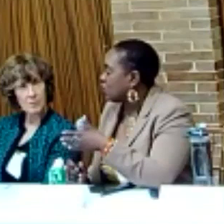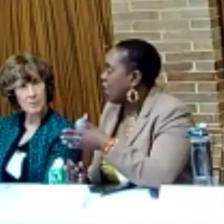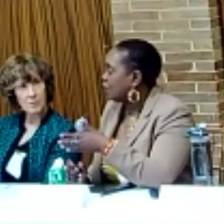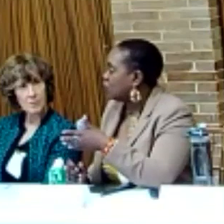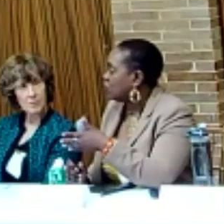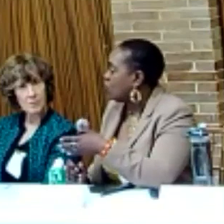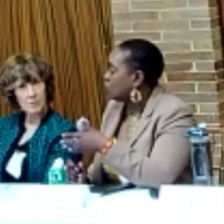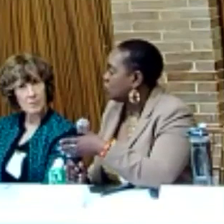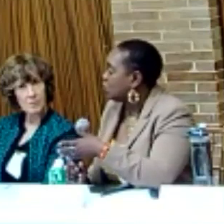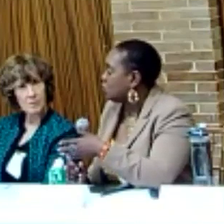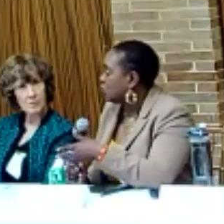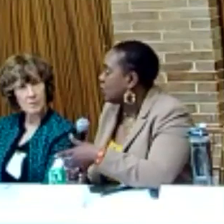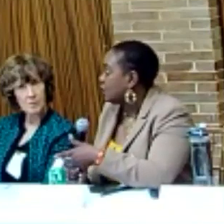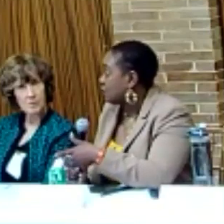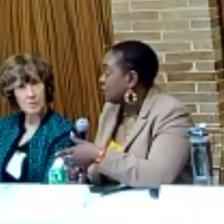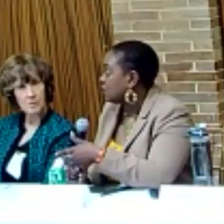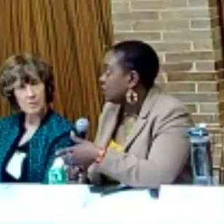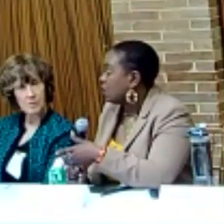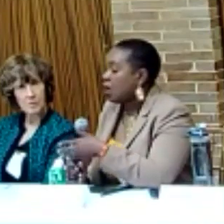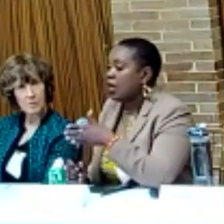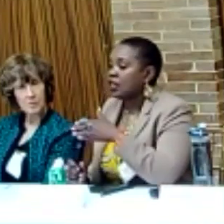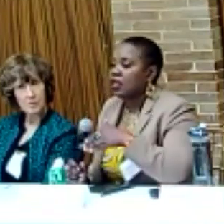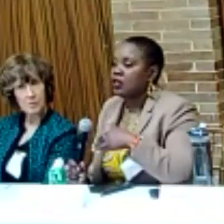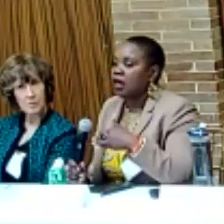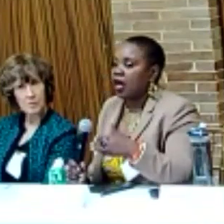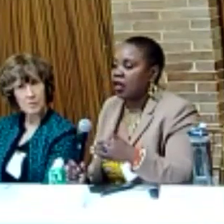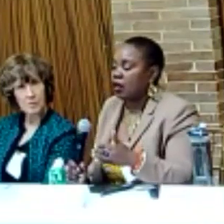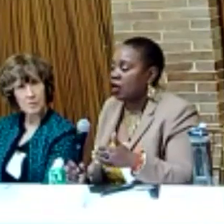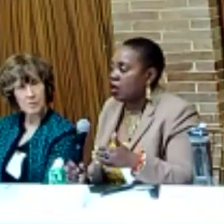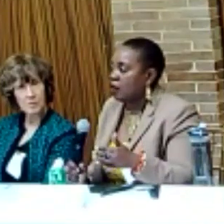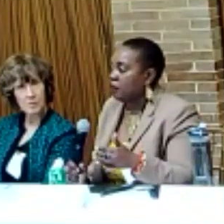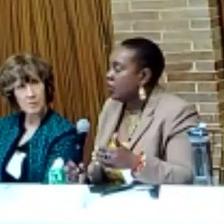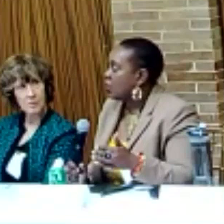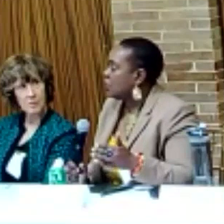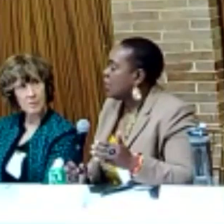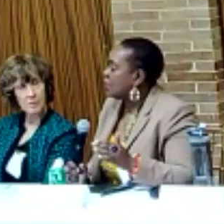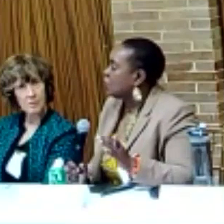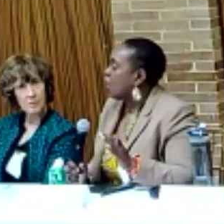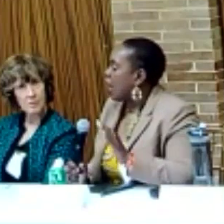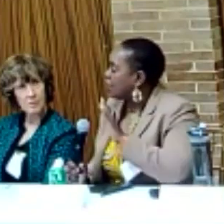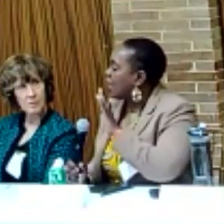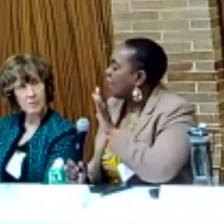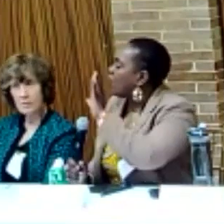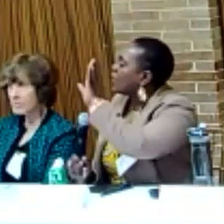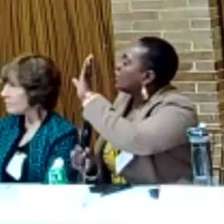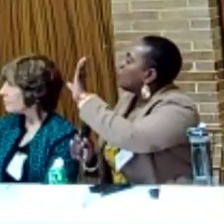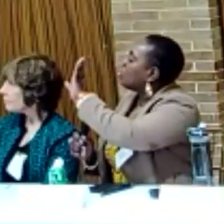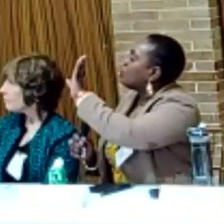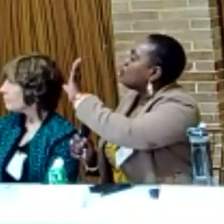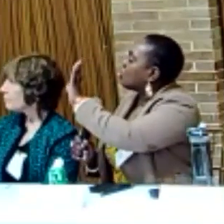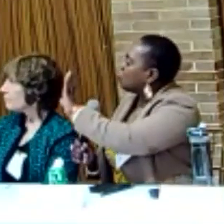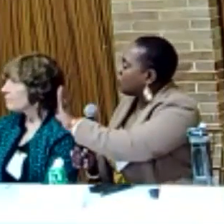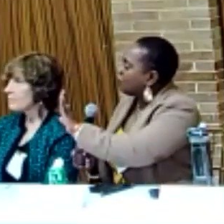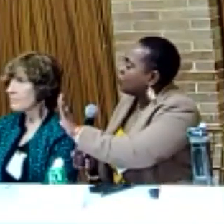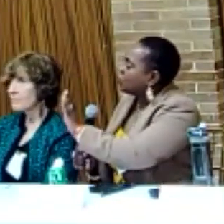do could actually cause you to lose your license and I think that um yes you I I get wait get let me